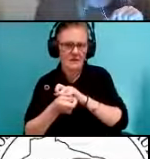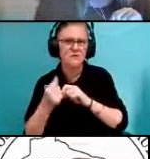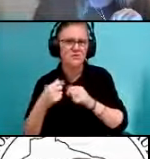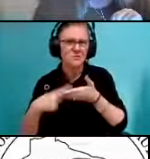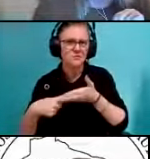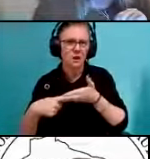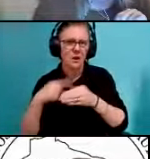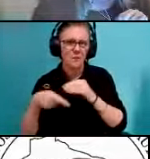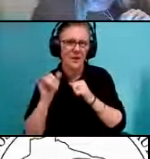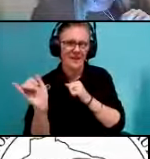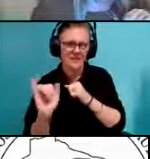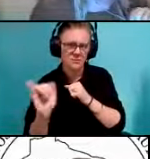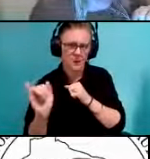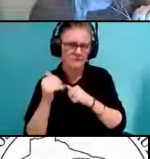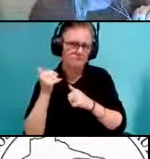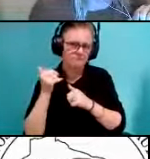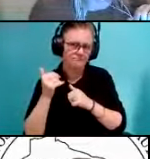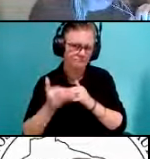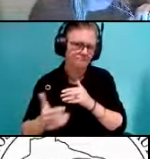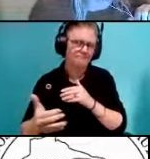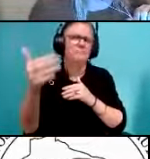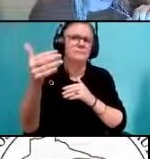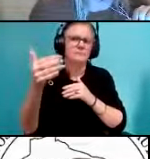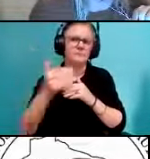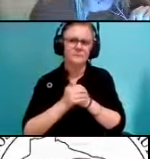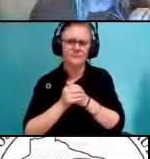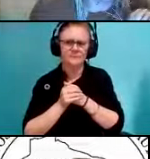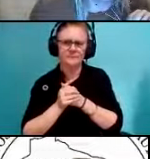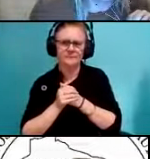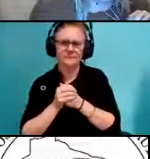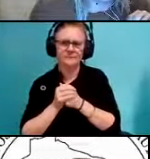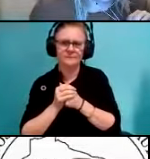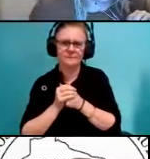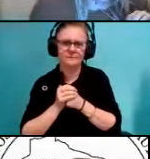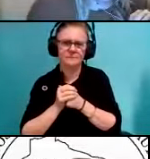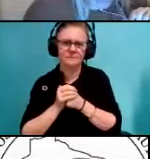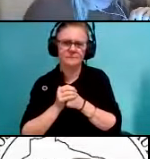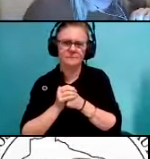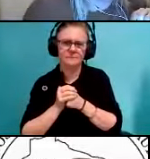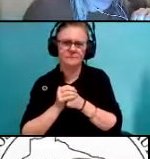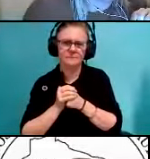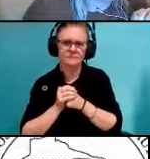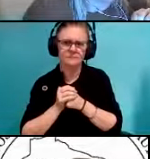talk about that as we go throughout the next several slides here.